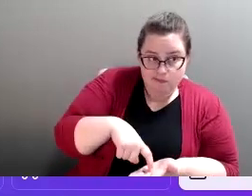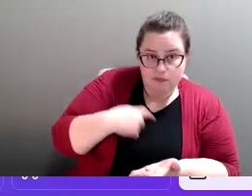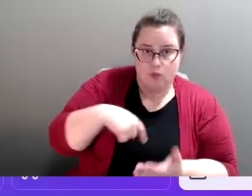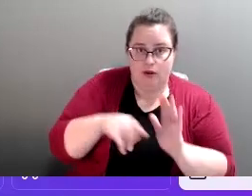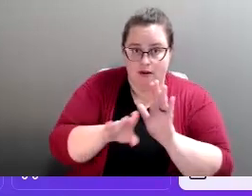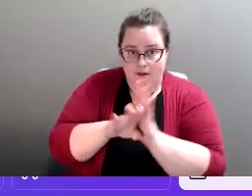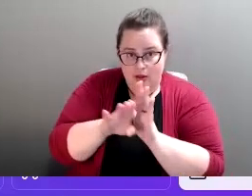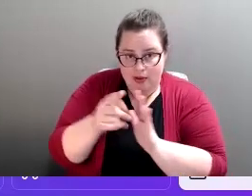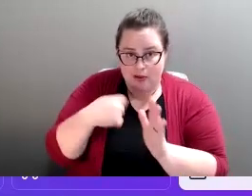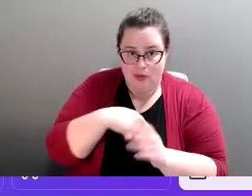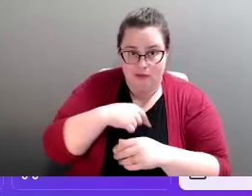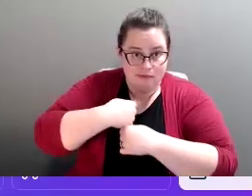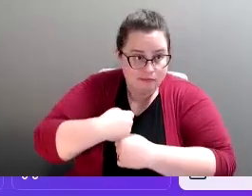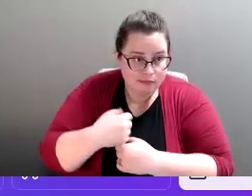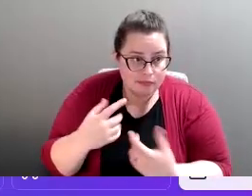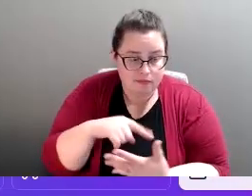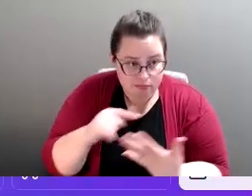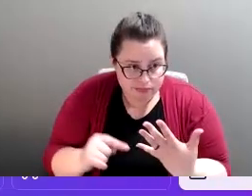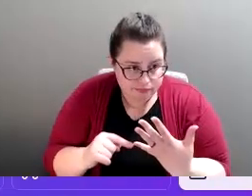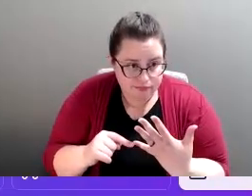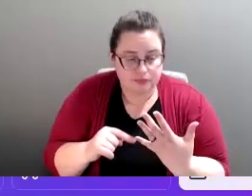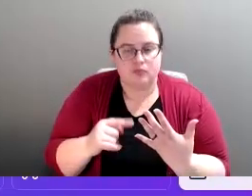we've created. Because the thing is, I think